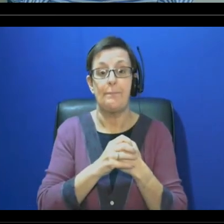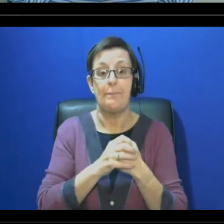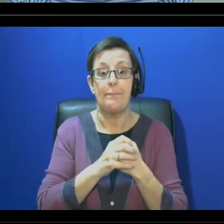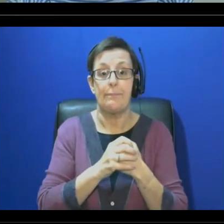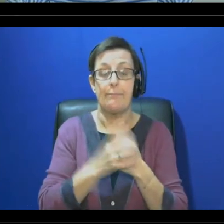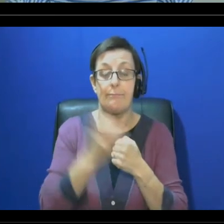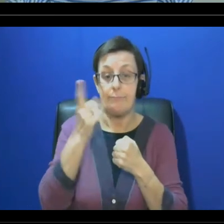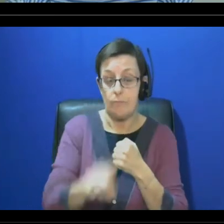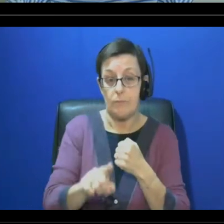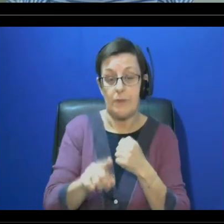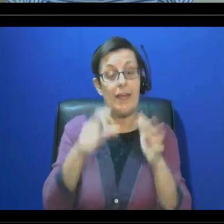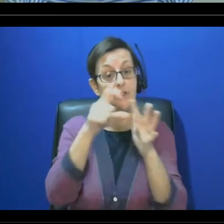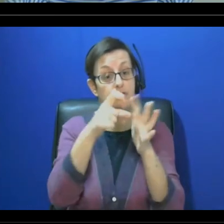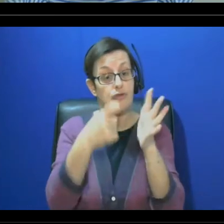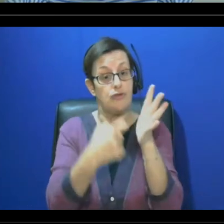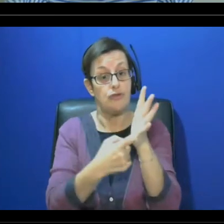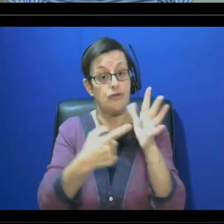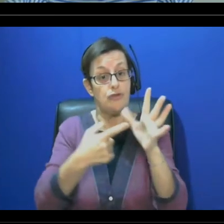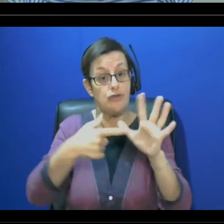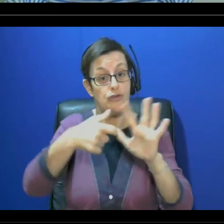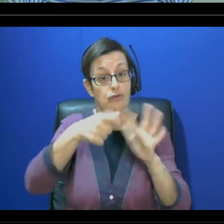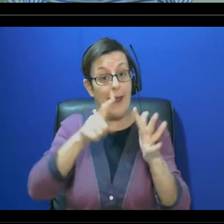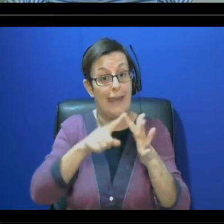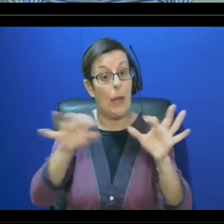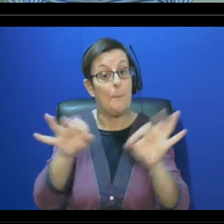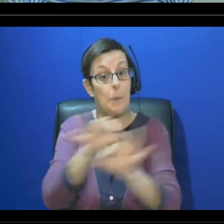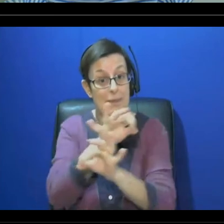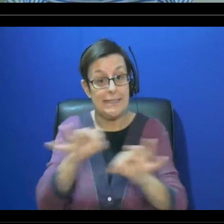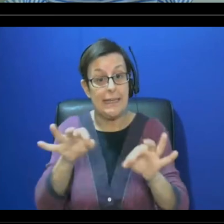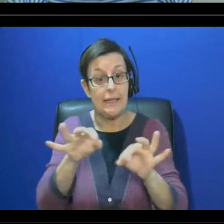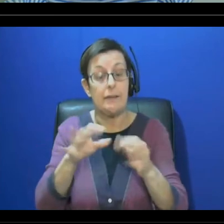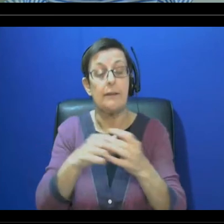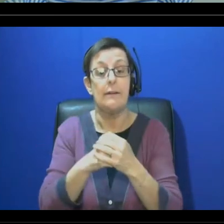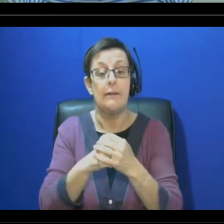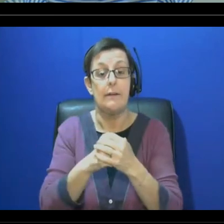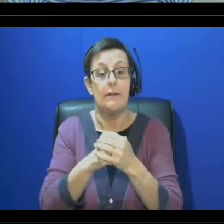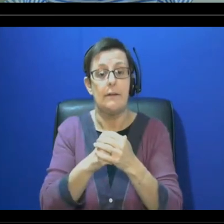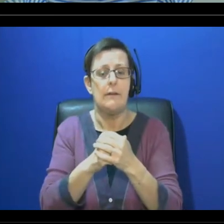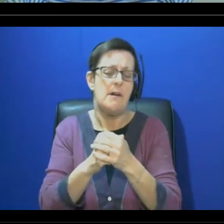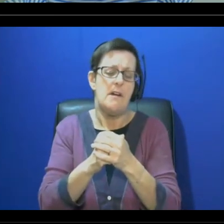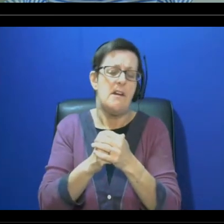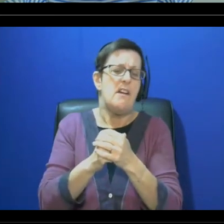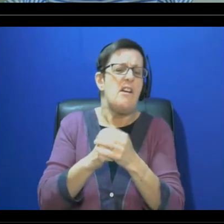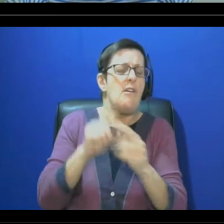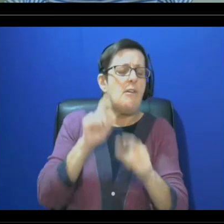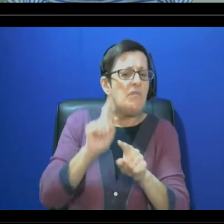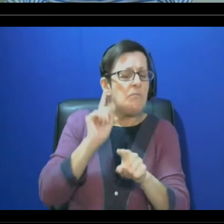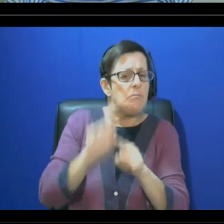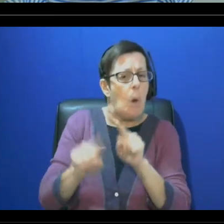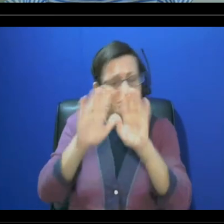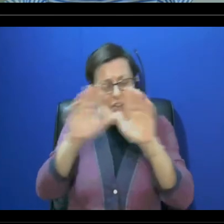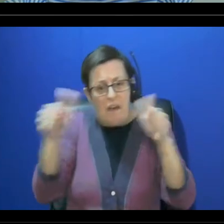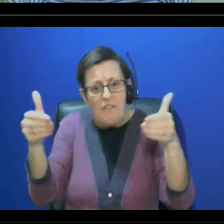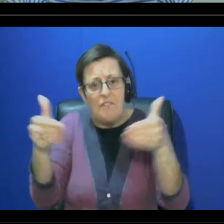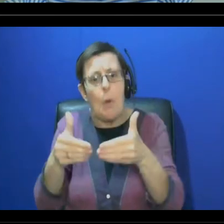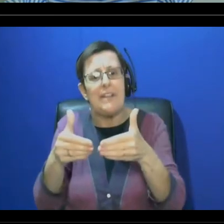then there's also Drake Music, who tend to focus on the sort of music tech side and the more